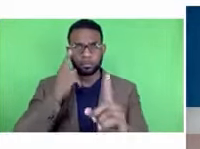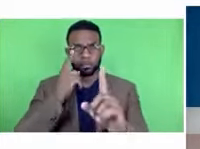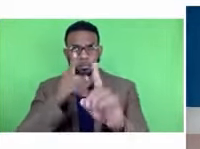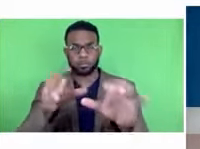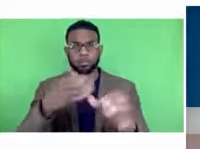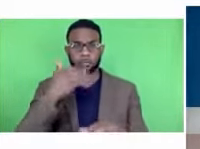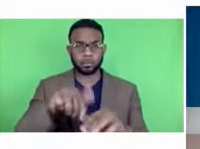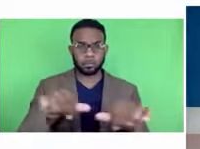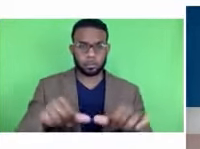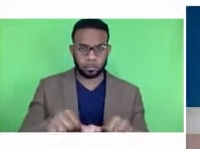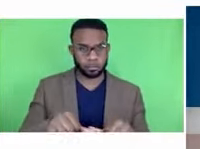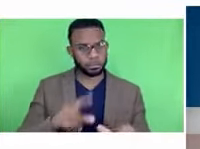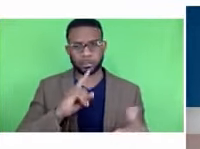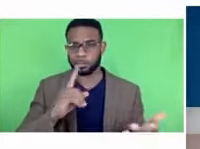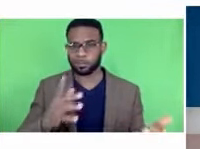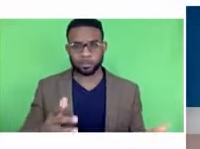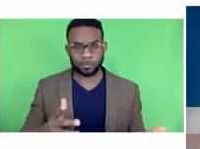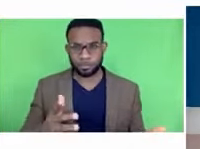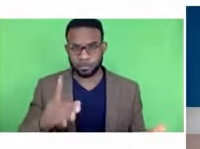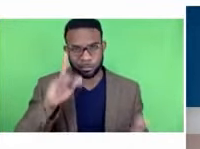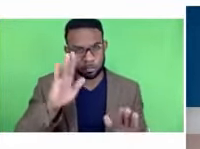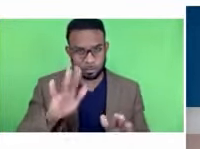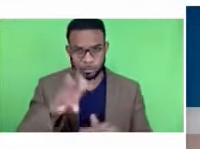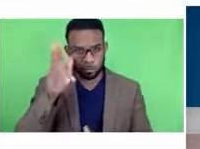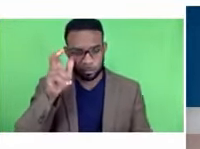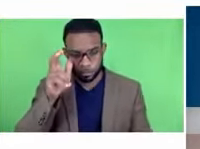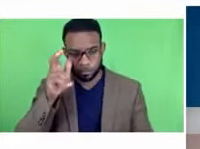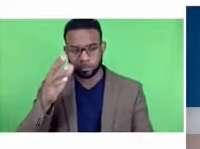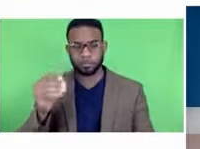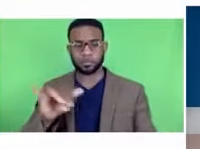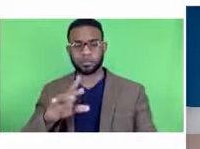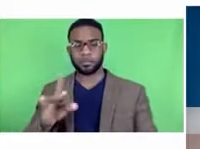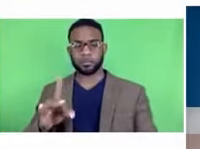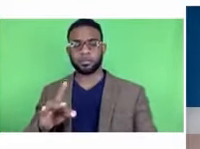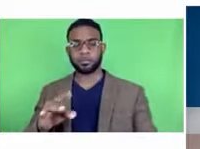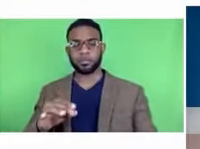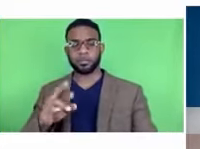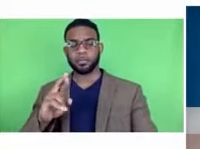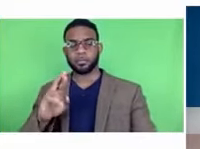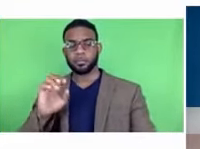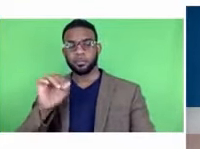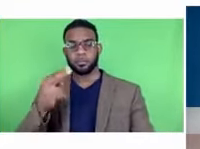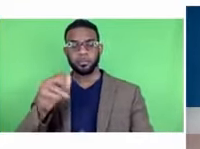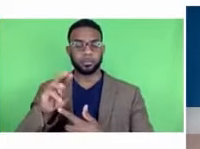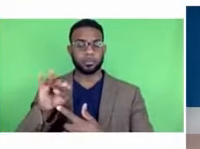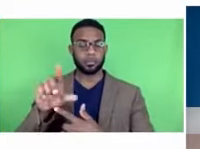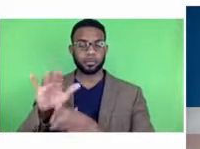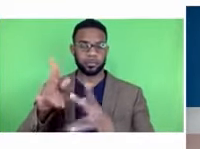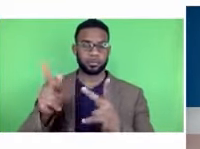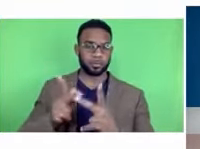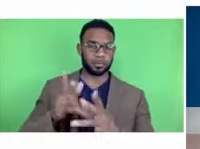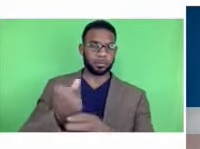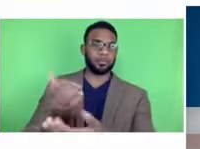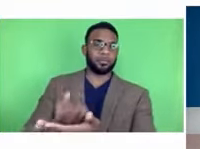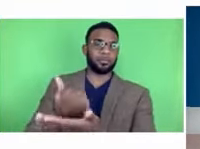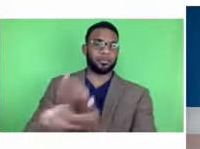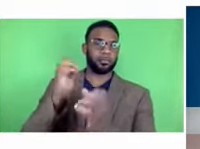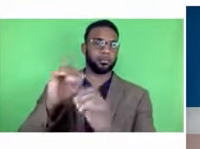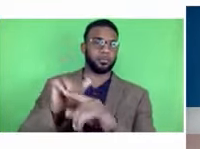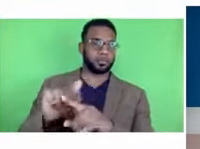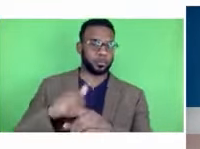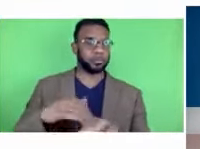those areas is wonderful to hear. And like you said, reachAbility is a really great place to get some of that education and training. And we